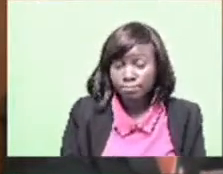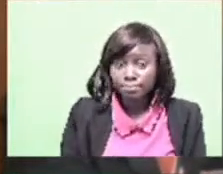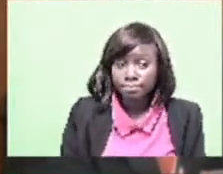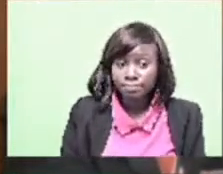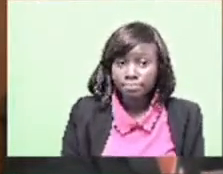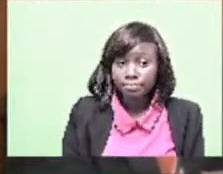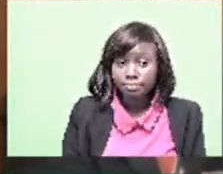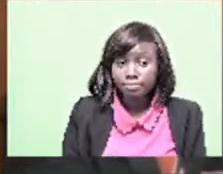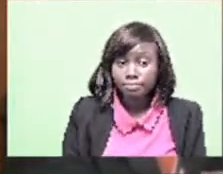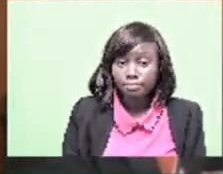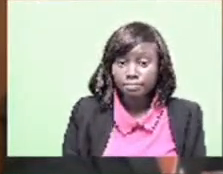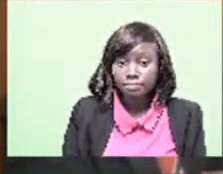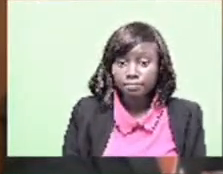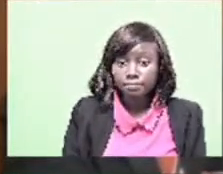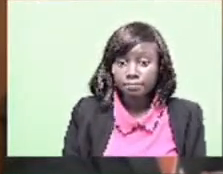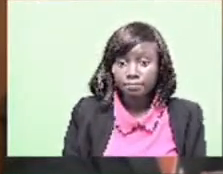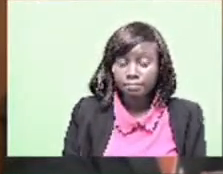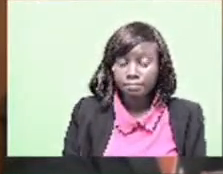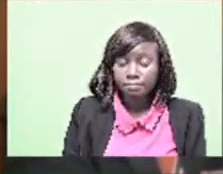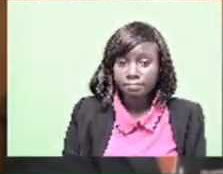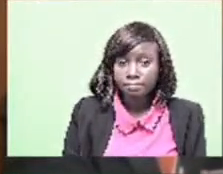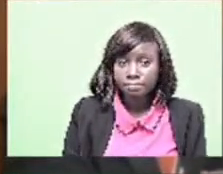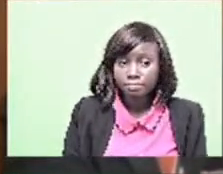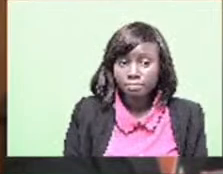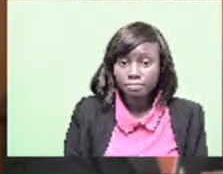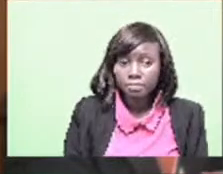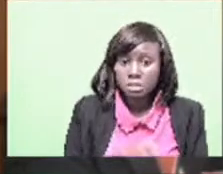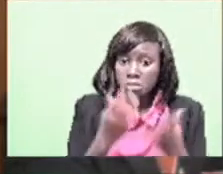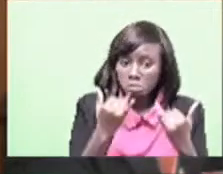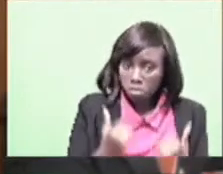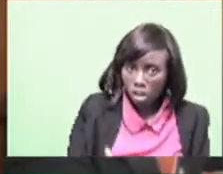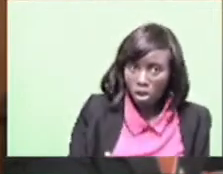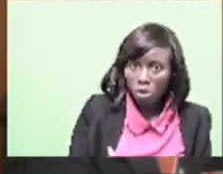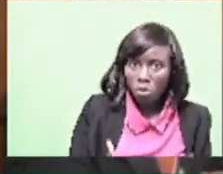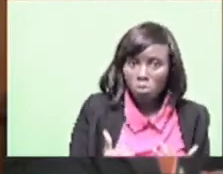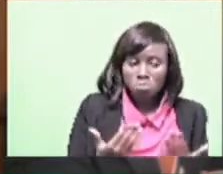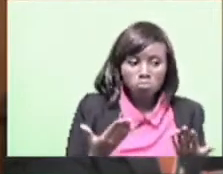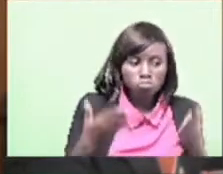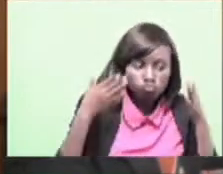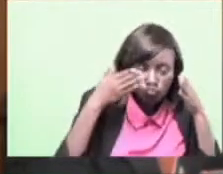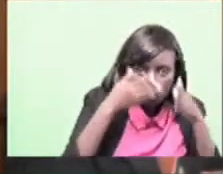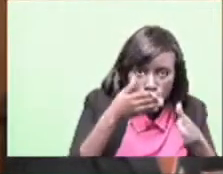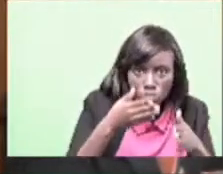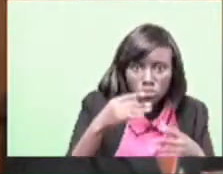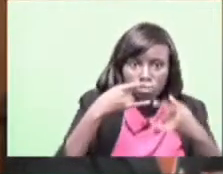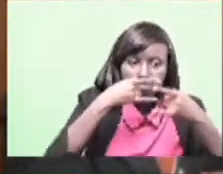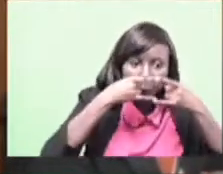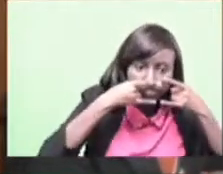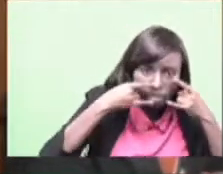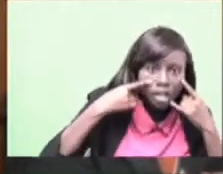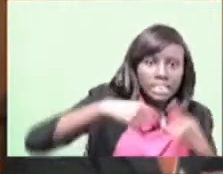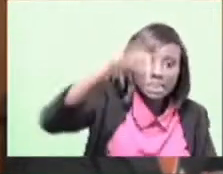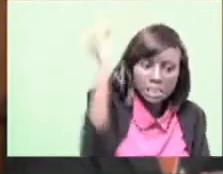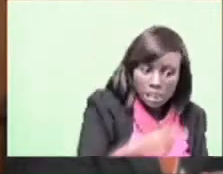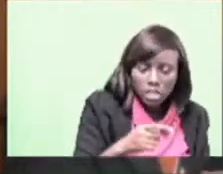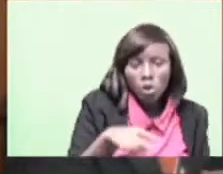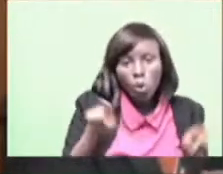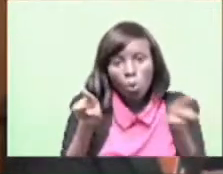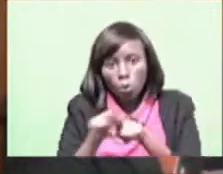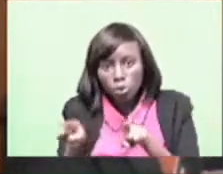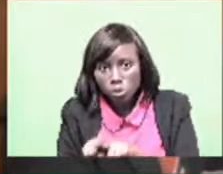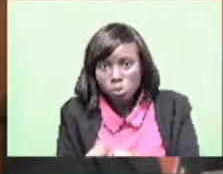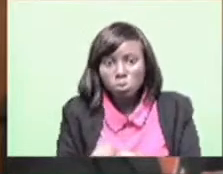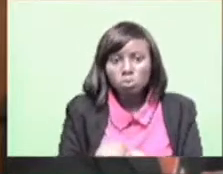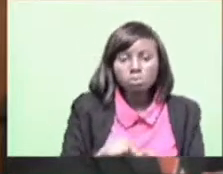regulations to look at mandatory mask wearing and penalties for not doing so. And one can only assume, Madam